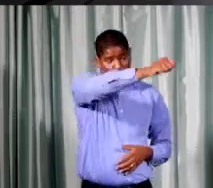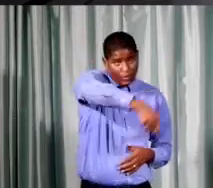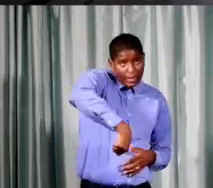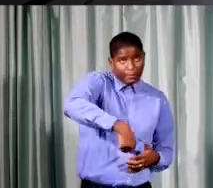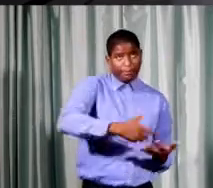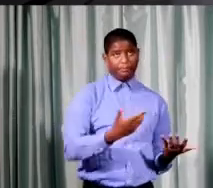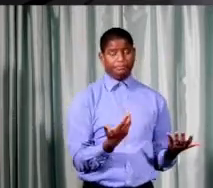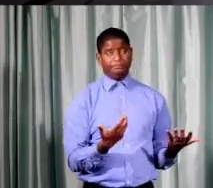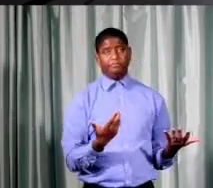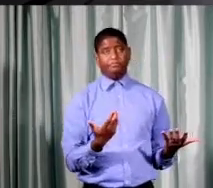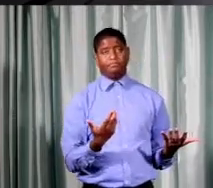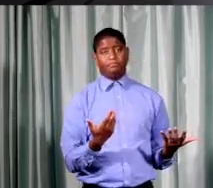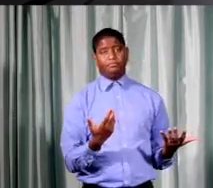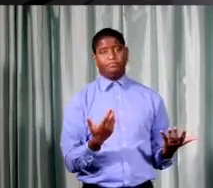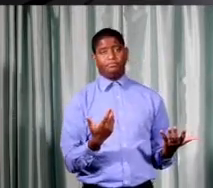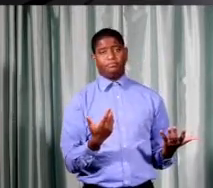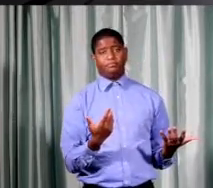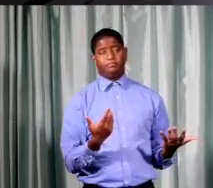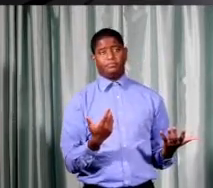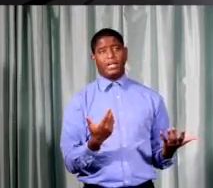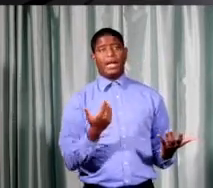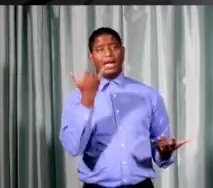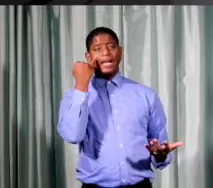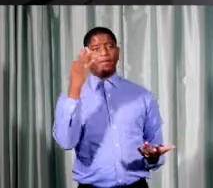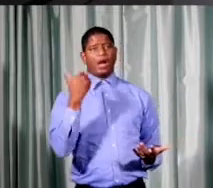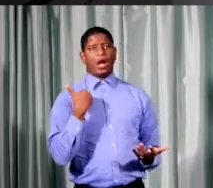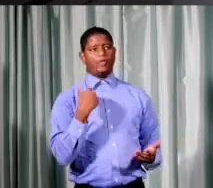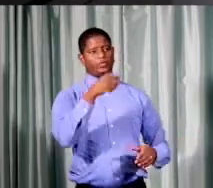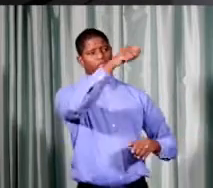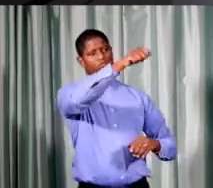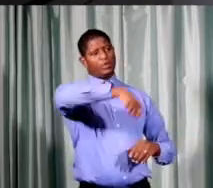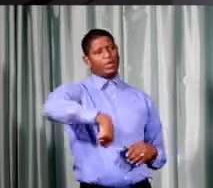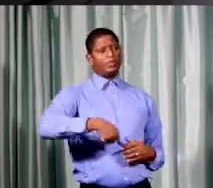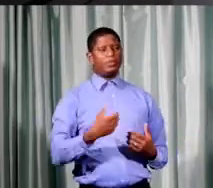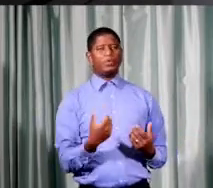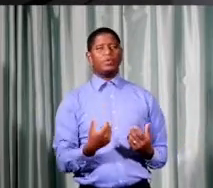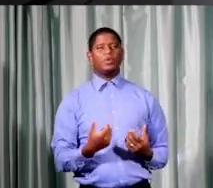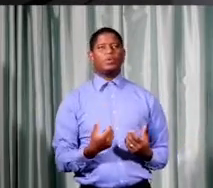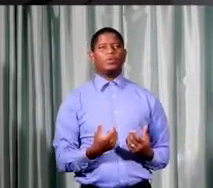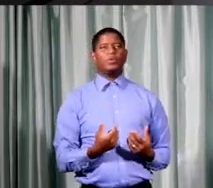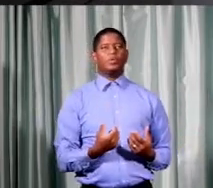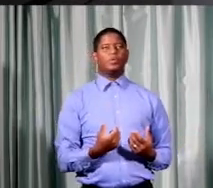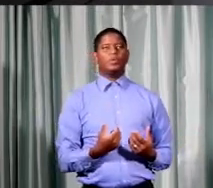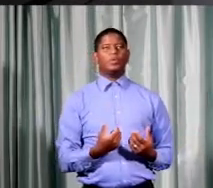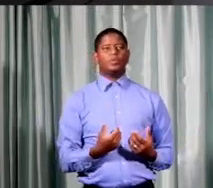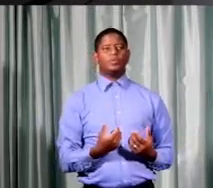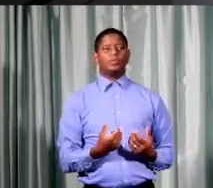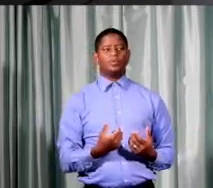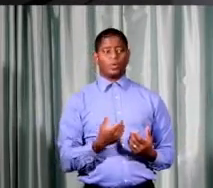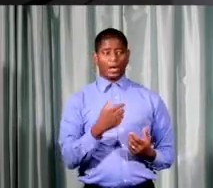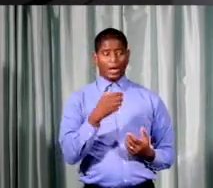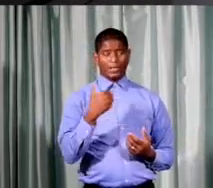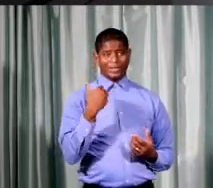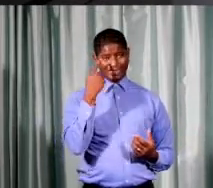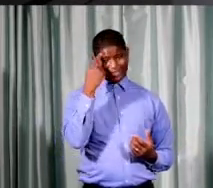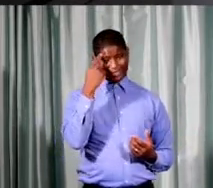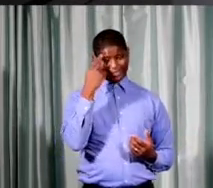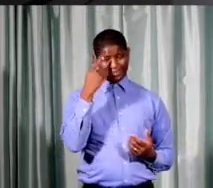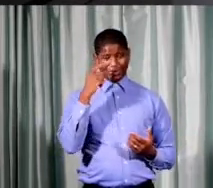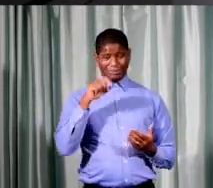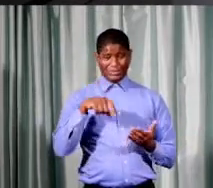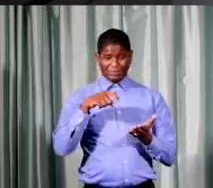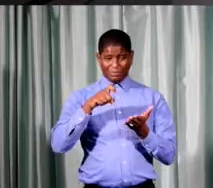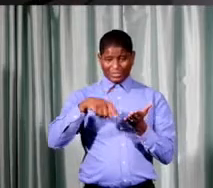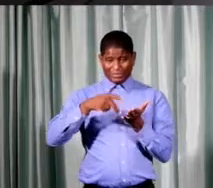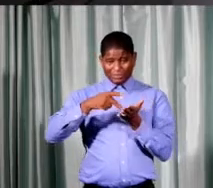Right? So if you have a credit card, then your issue is not payday. Your issue is the 10th